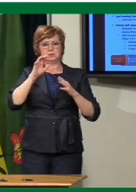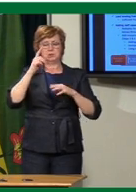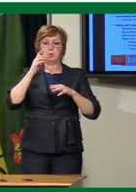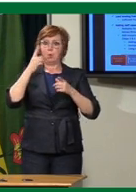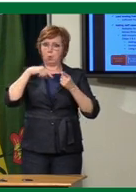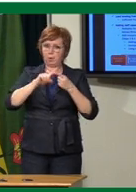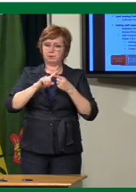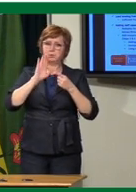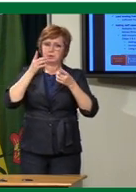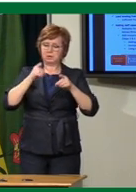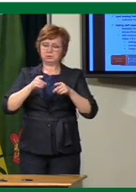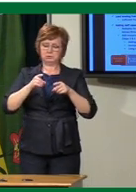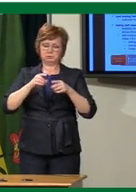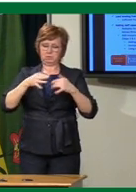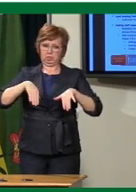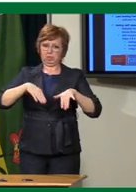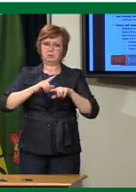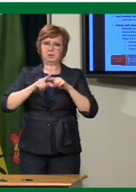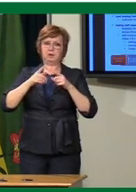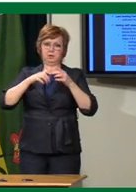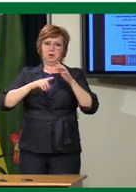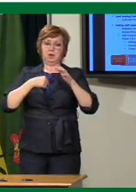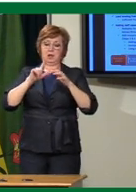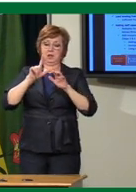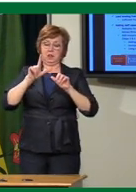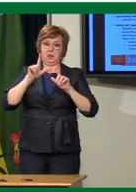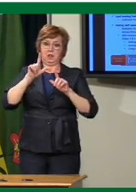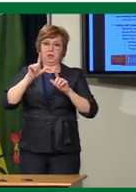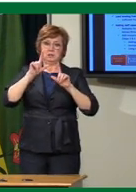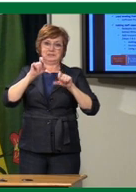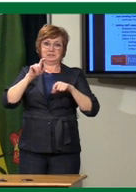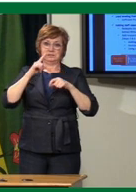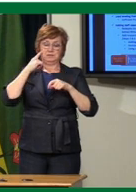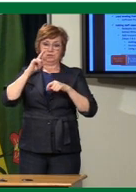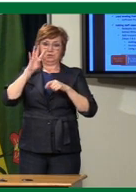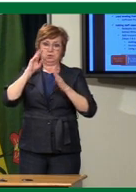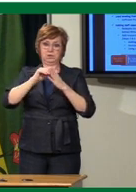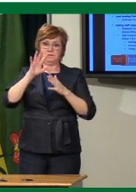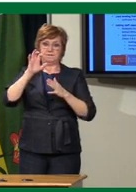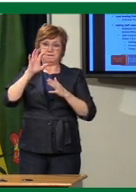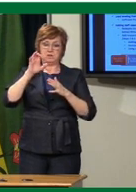create about 200 hours of work just for those that are doing the negative callbacks the next day.